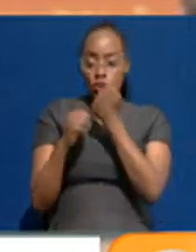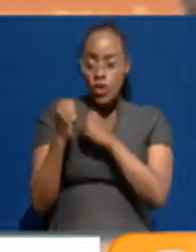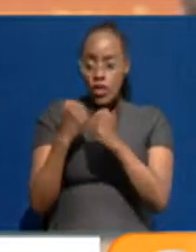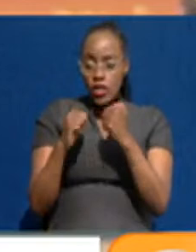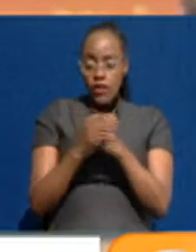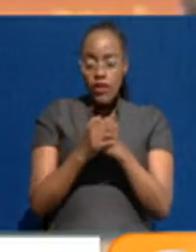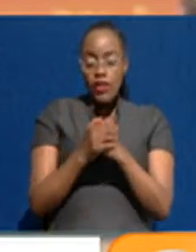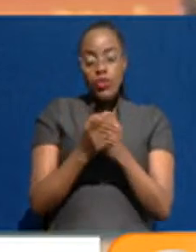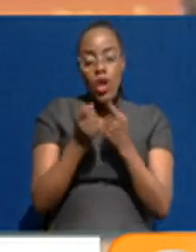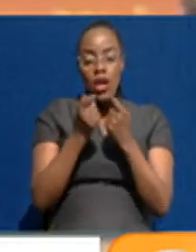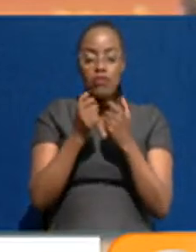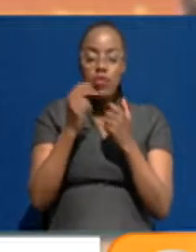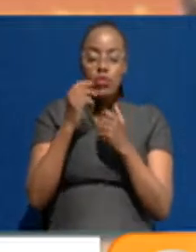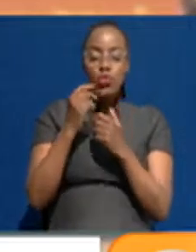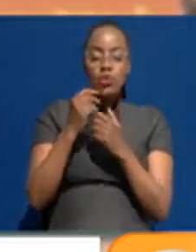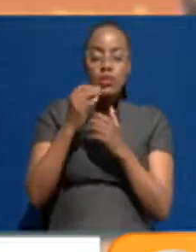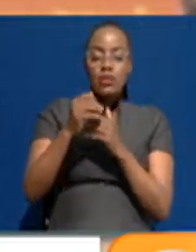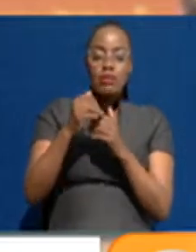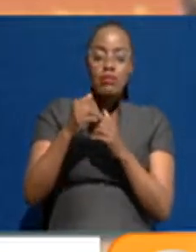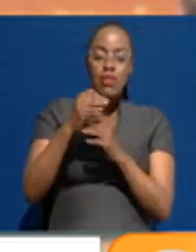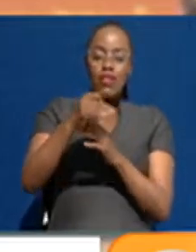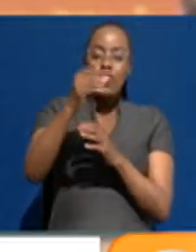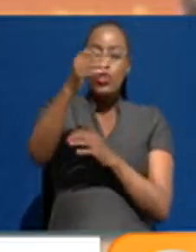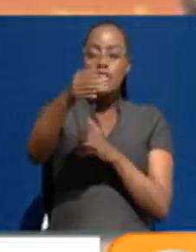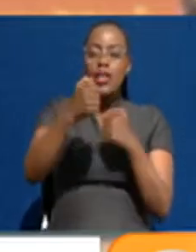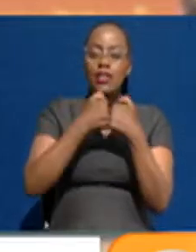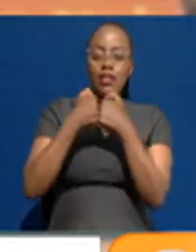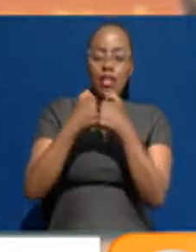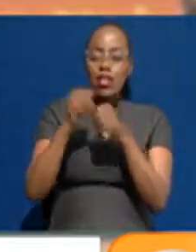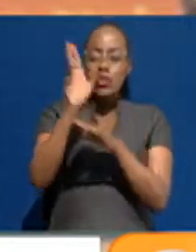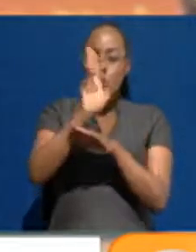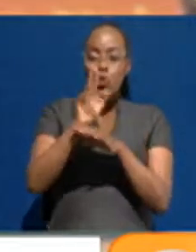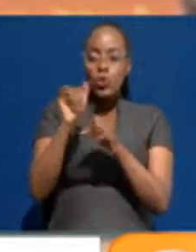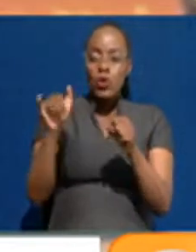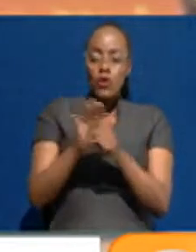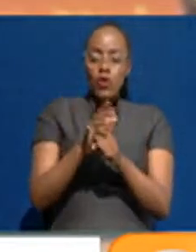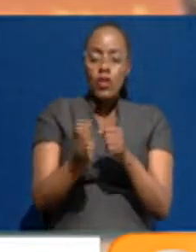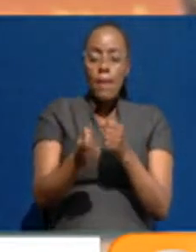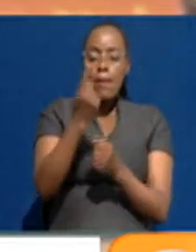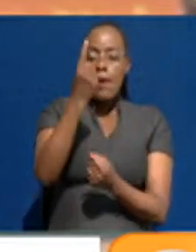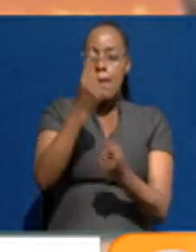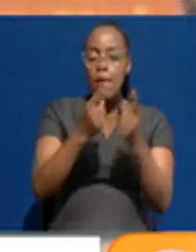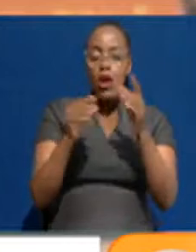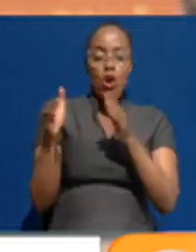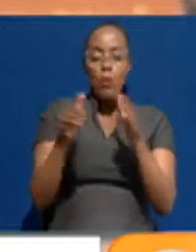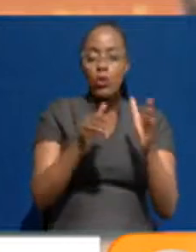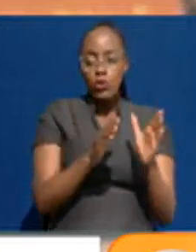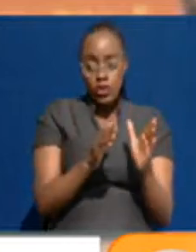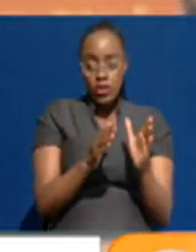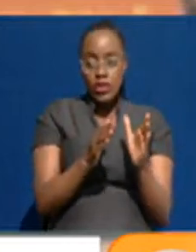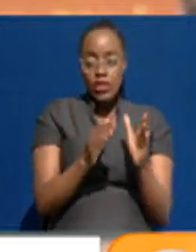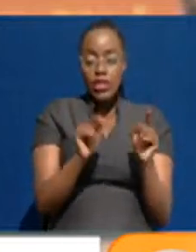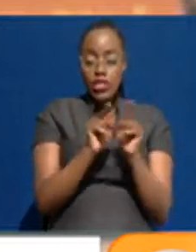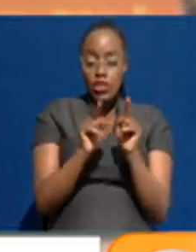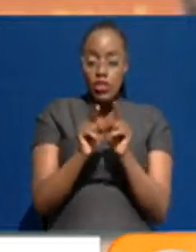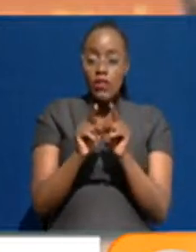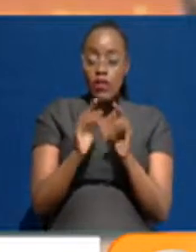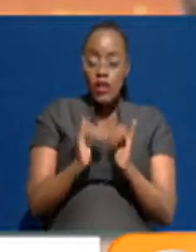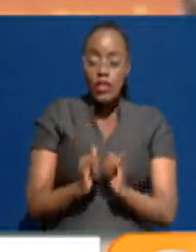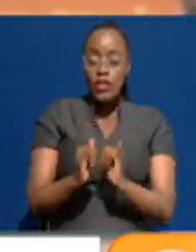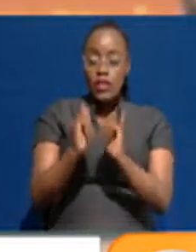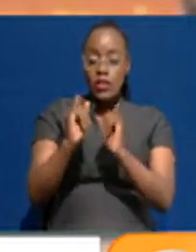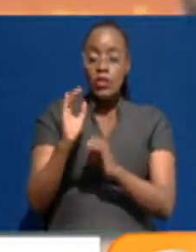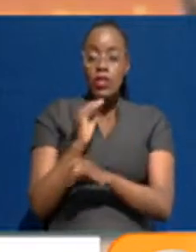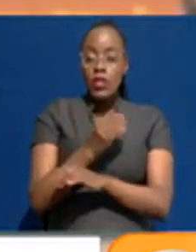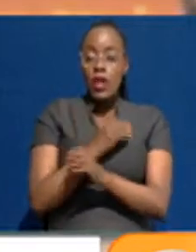unforeseen challenges, as well as to capitalize on emerging opportunities. In executing our